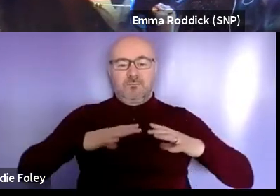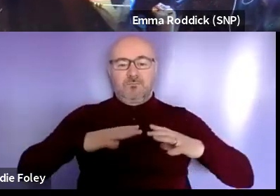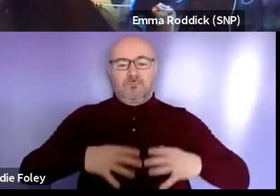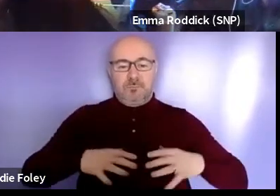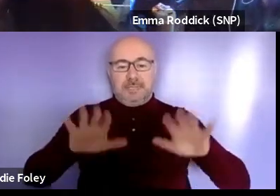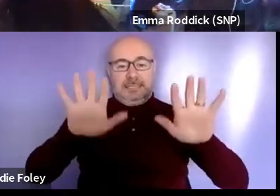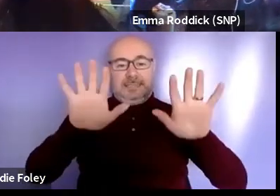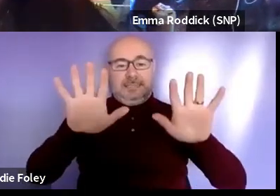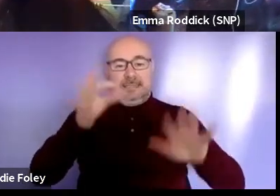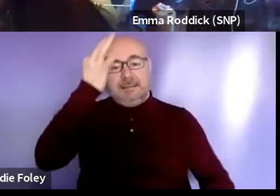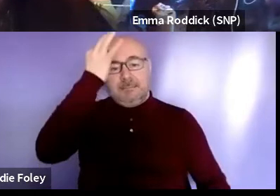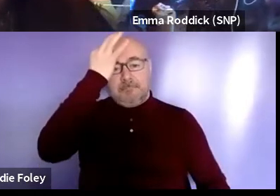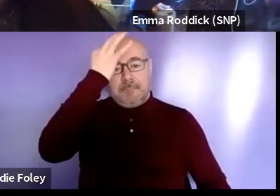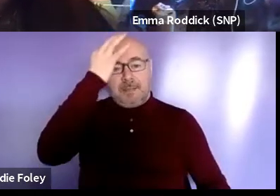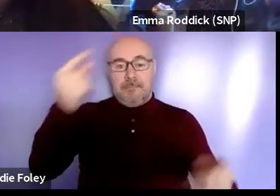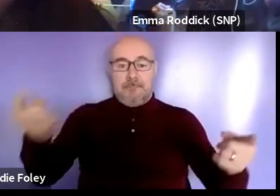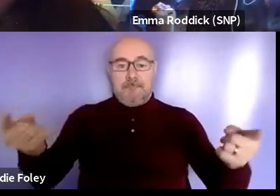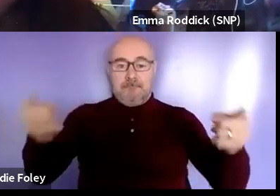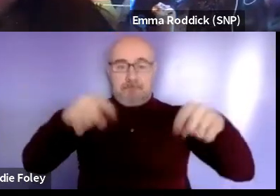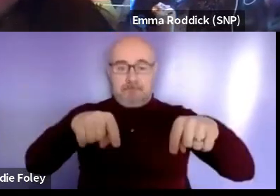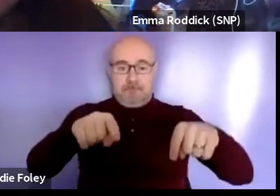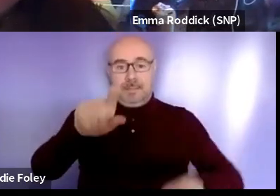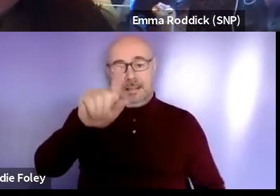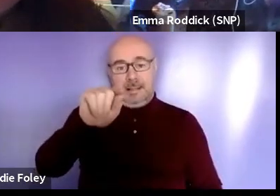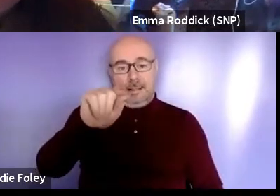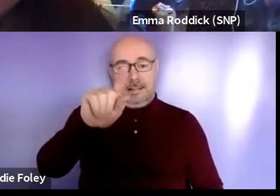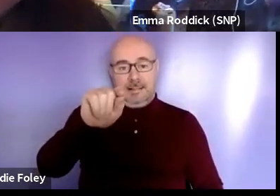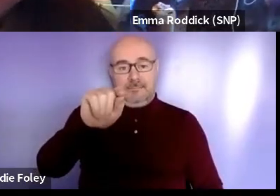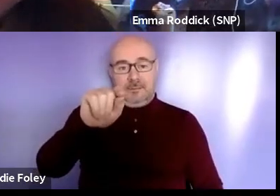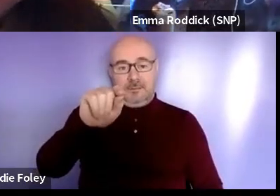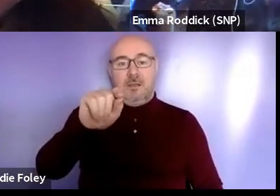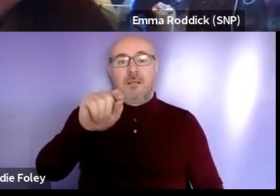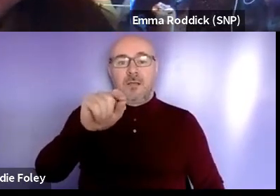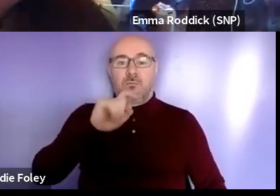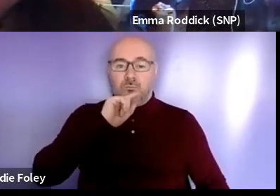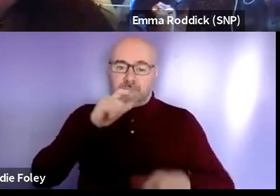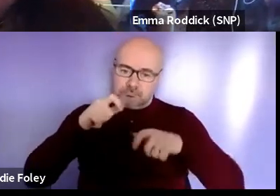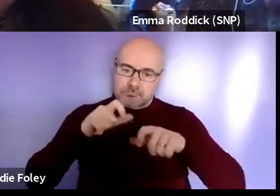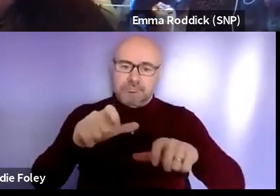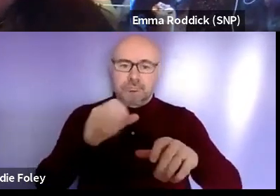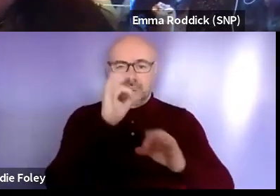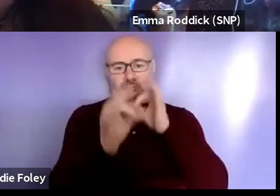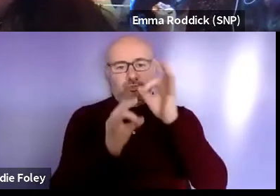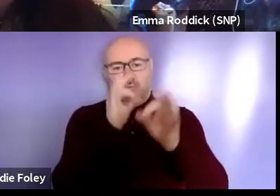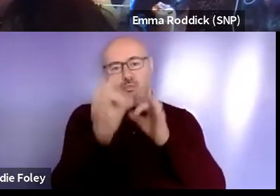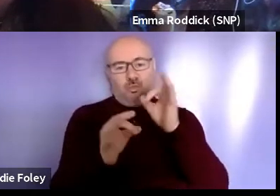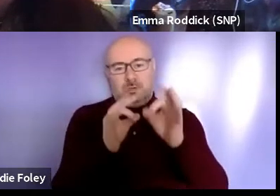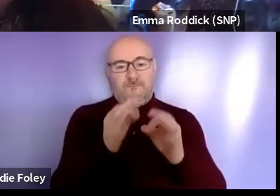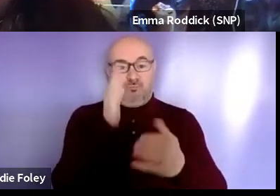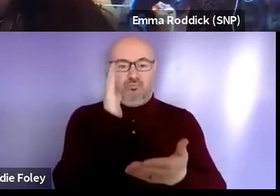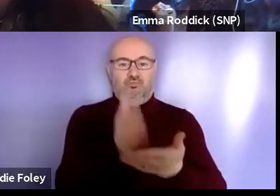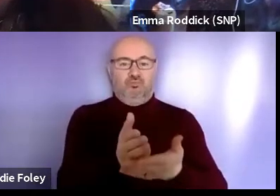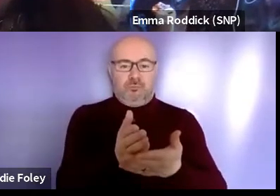we'll pick up again at 11 o'clock with more questions posed by what I call real people. Thank you